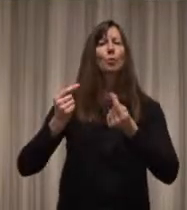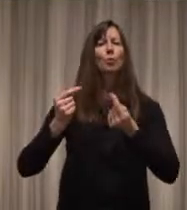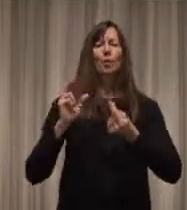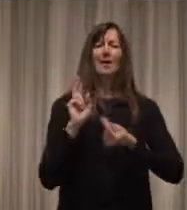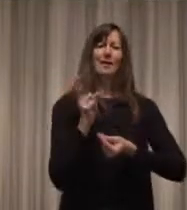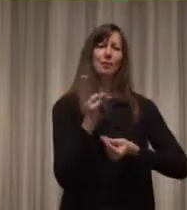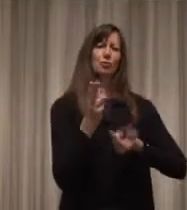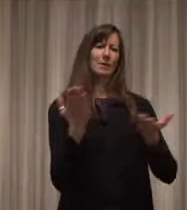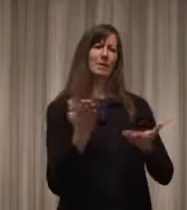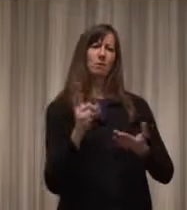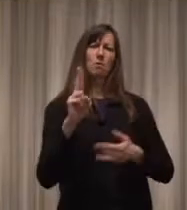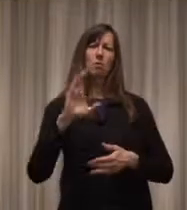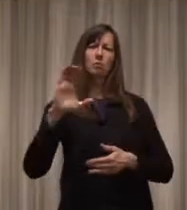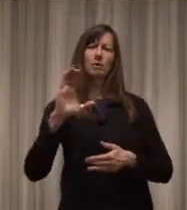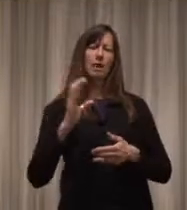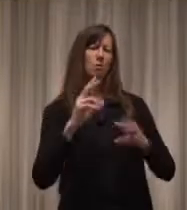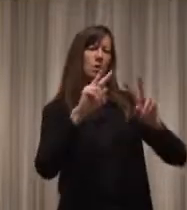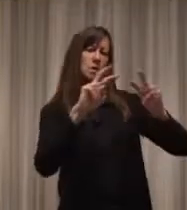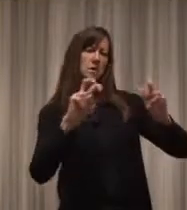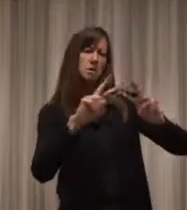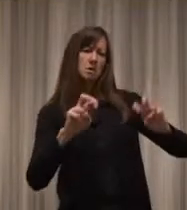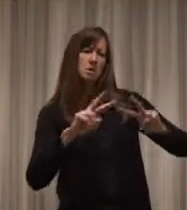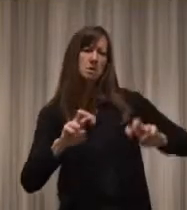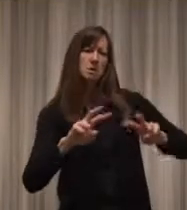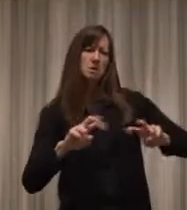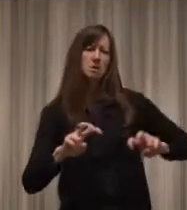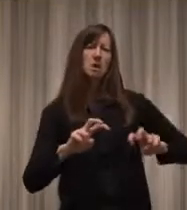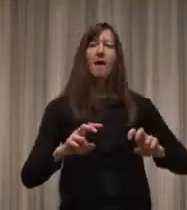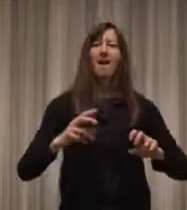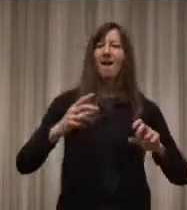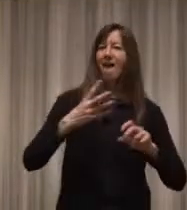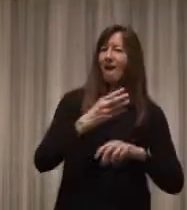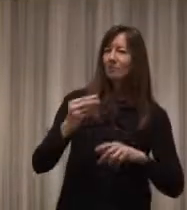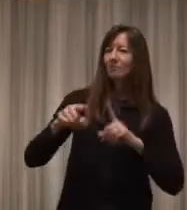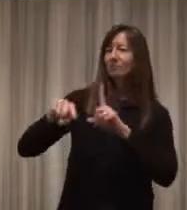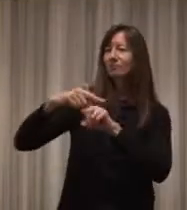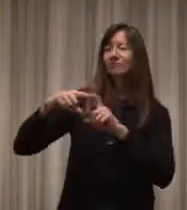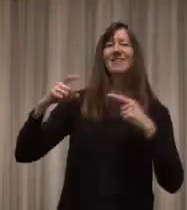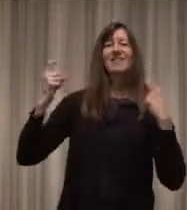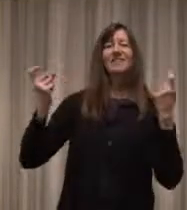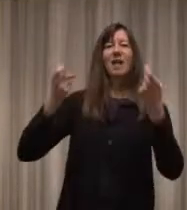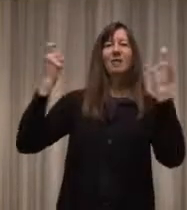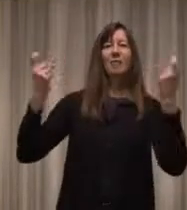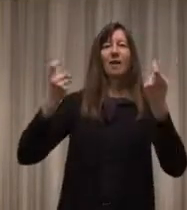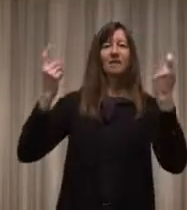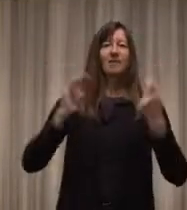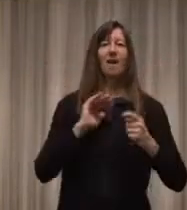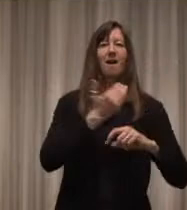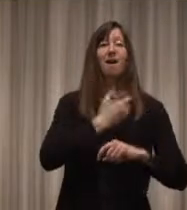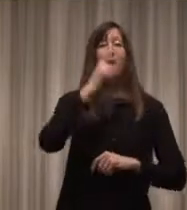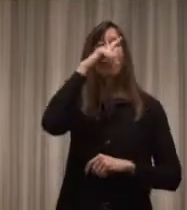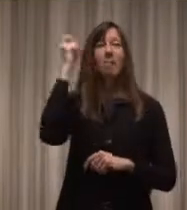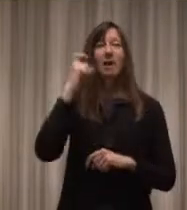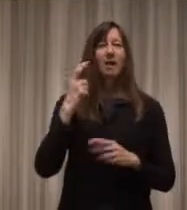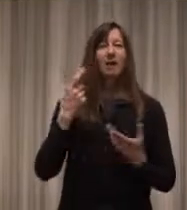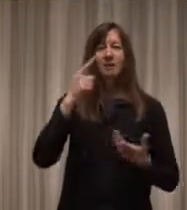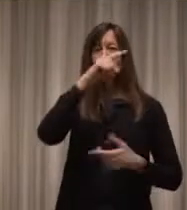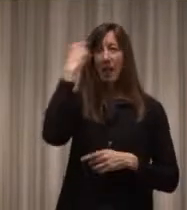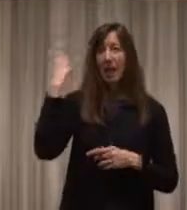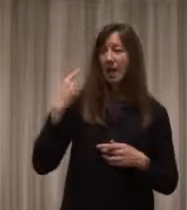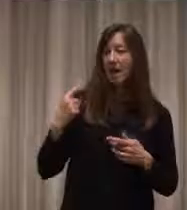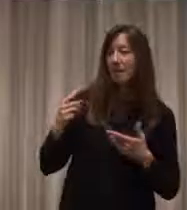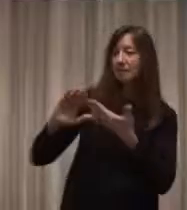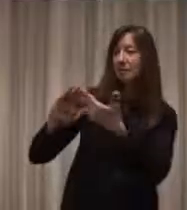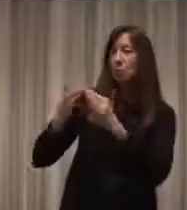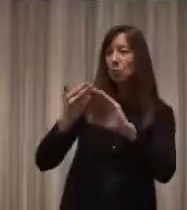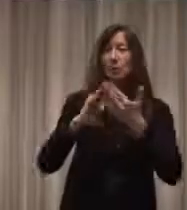celebrate all of the tremendous accomplishments of our Black community now and in the past, and look forward to what is coming. So I